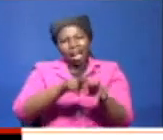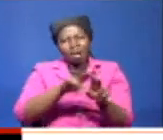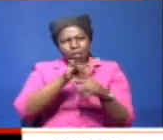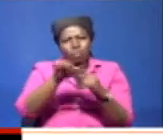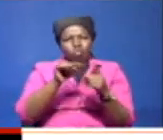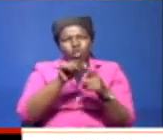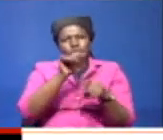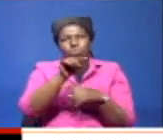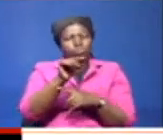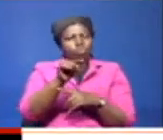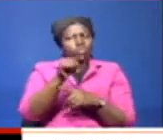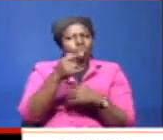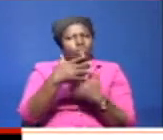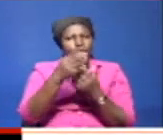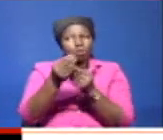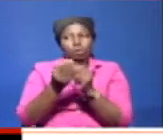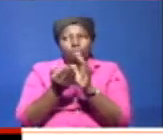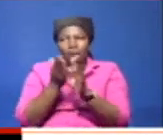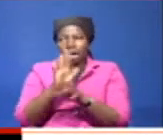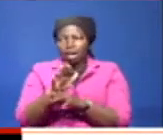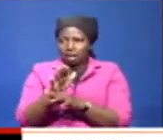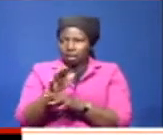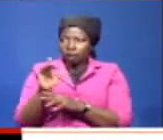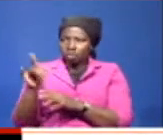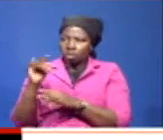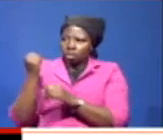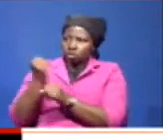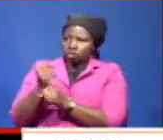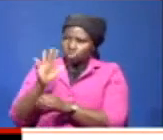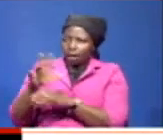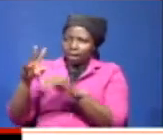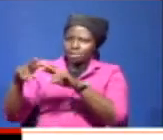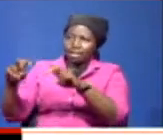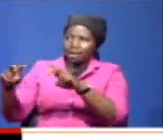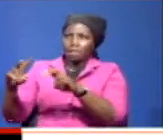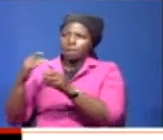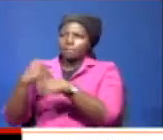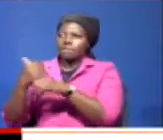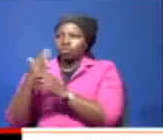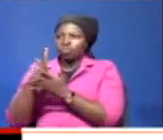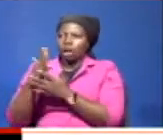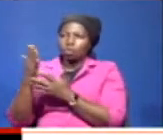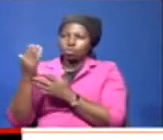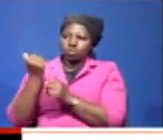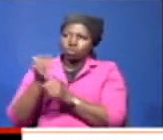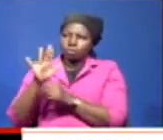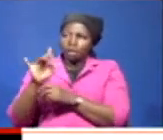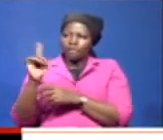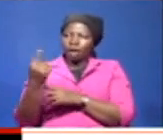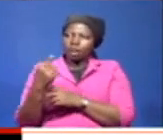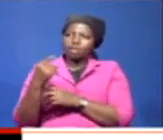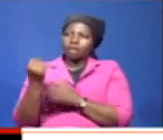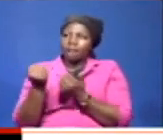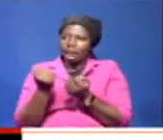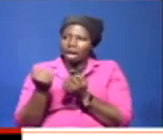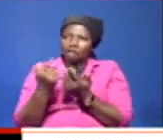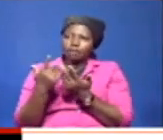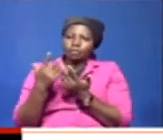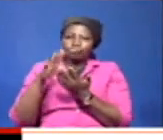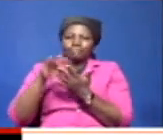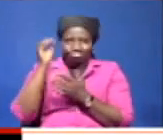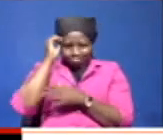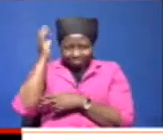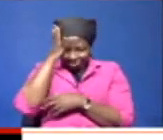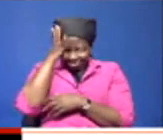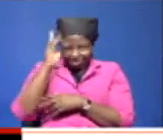do recce? Well, you just do your recce. You do your recce, make sure you do your second run. You do your first run where you write the notes. Second run, you check your notes.